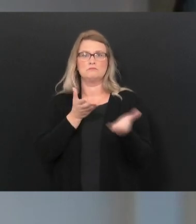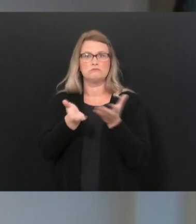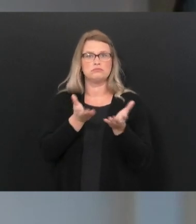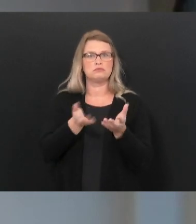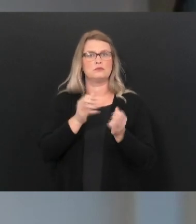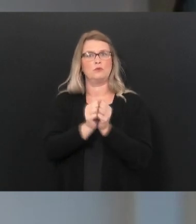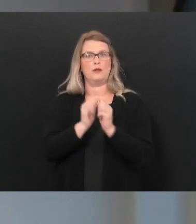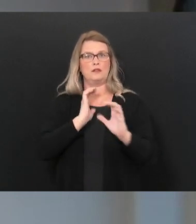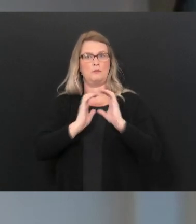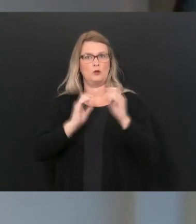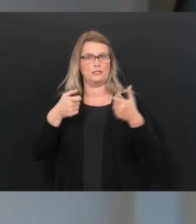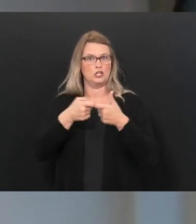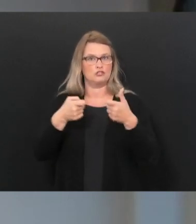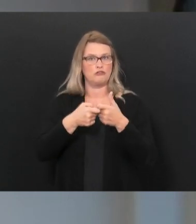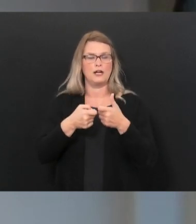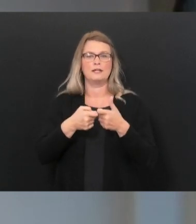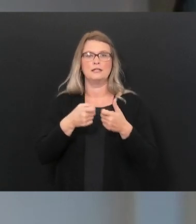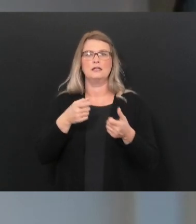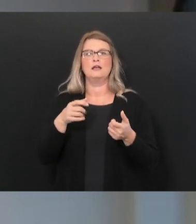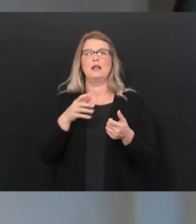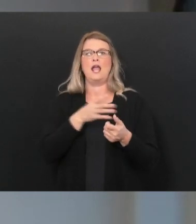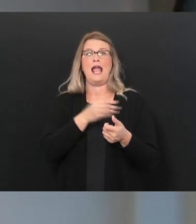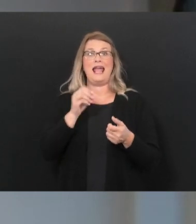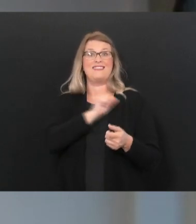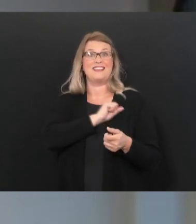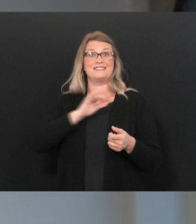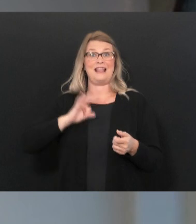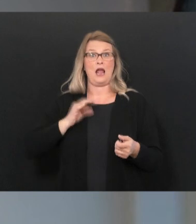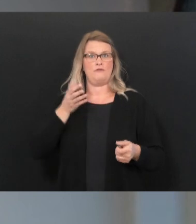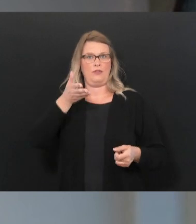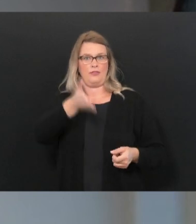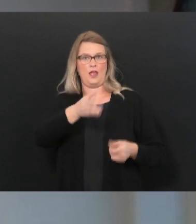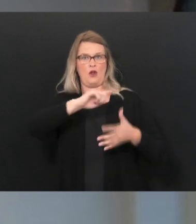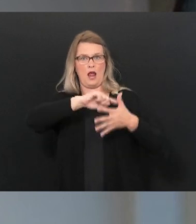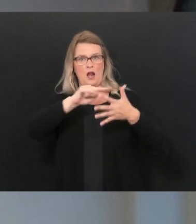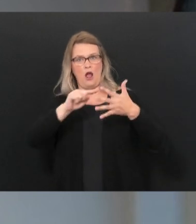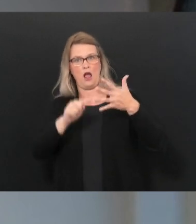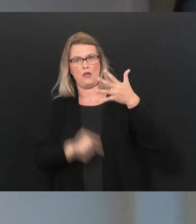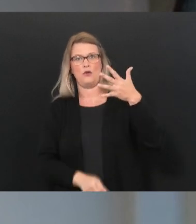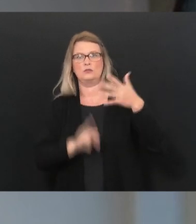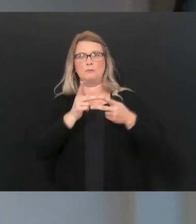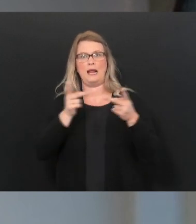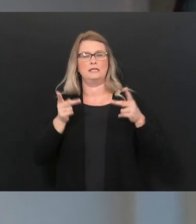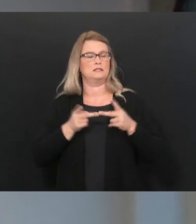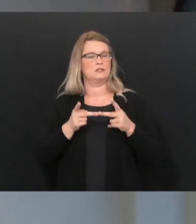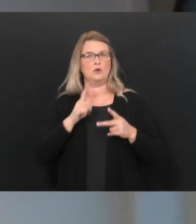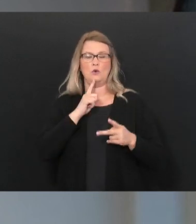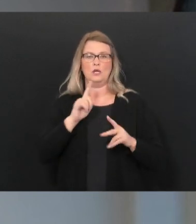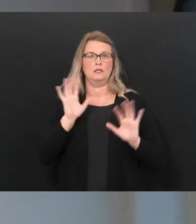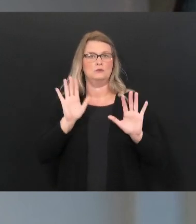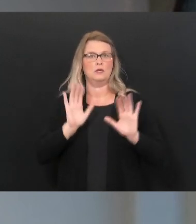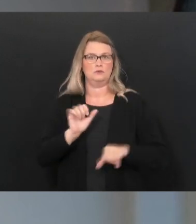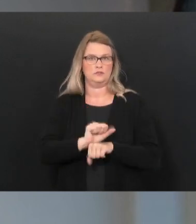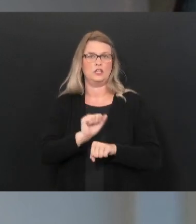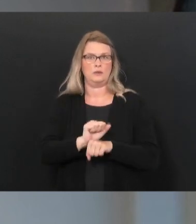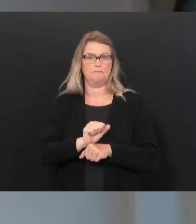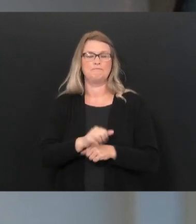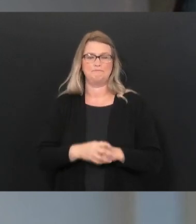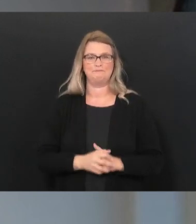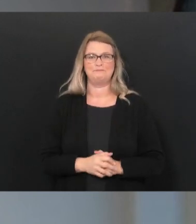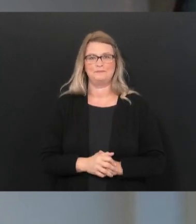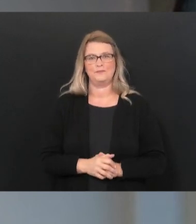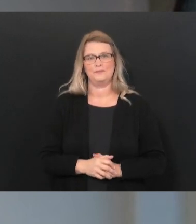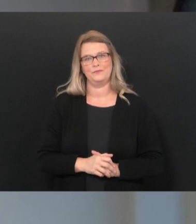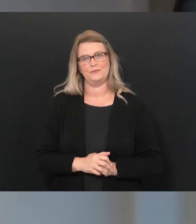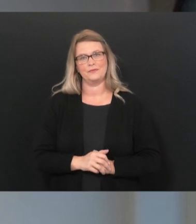to those folks and to the staff that at all levels that are really making that happen quickly. Also want